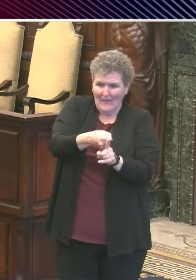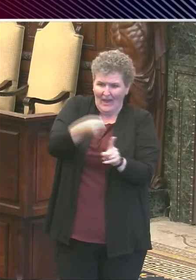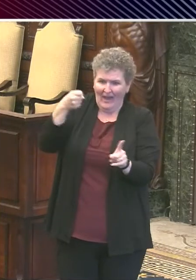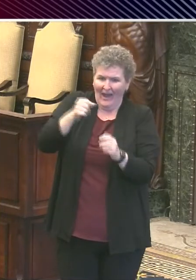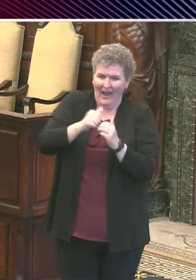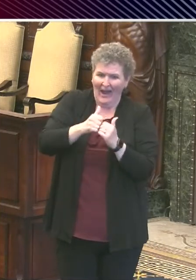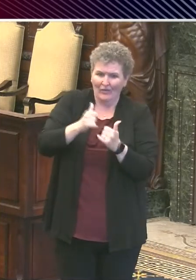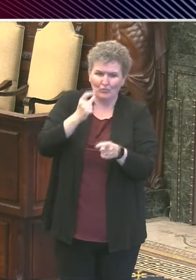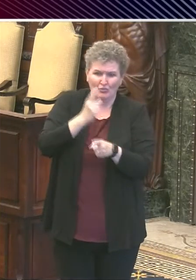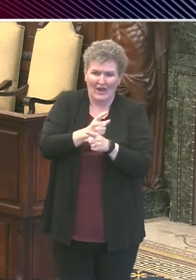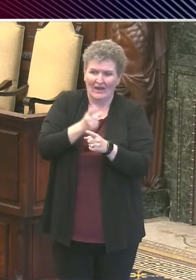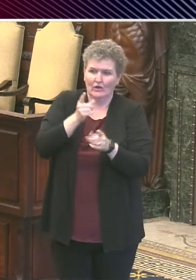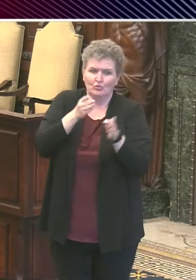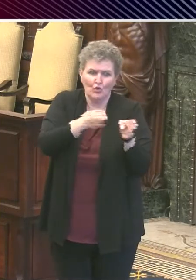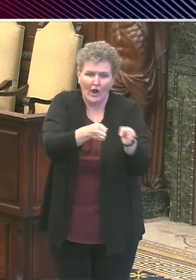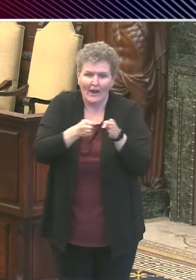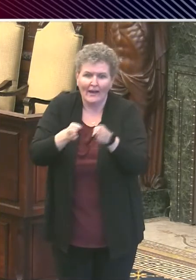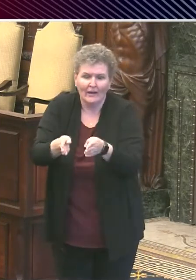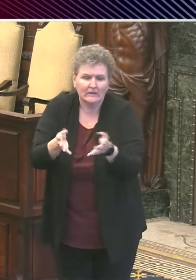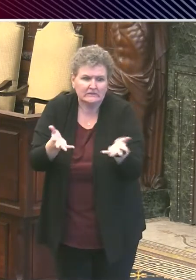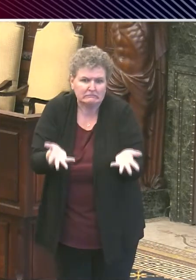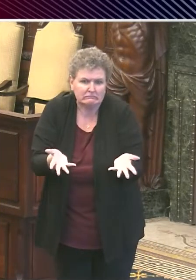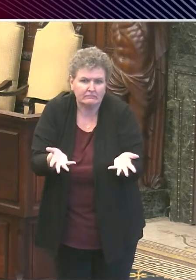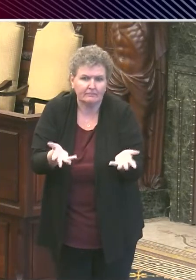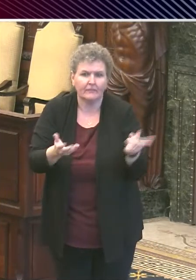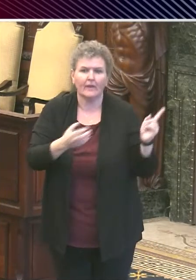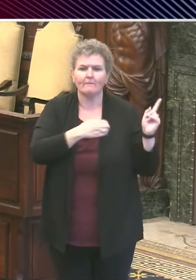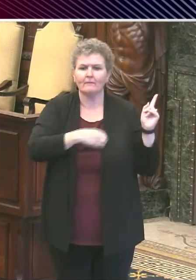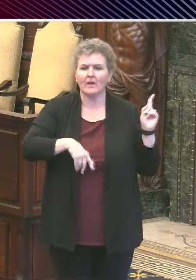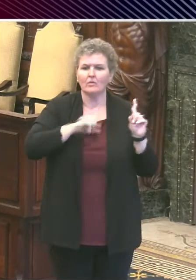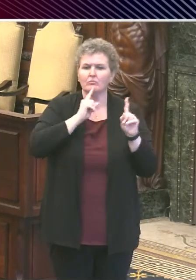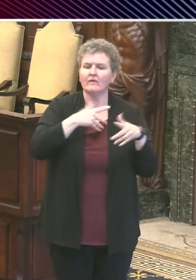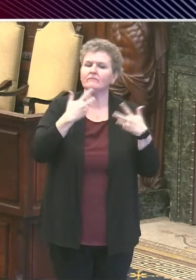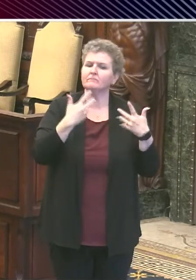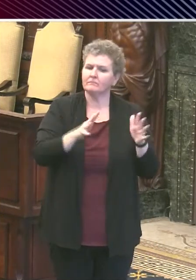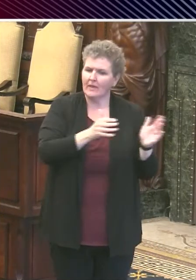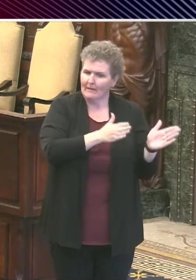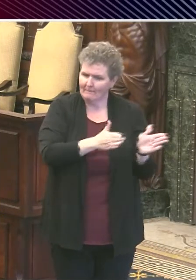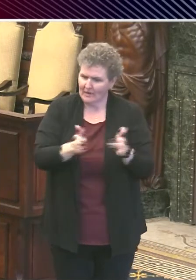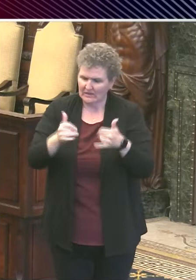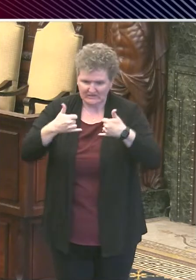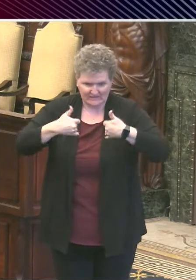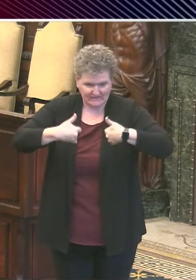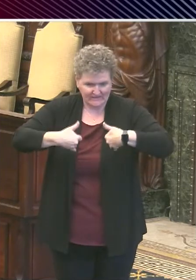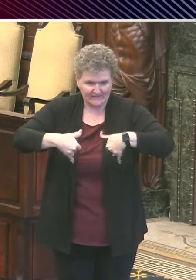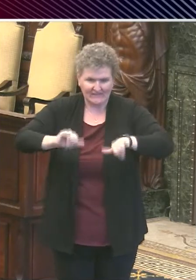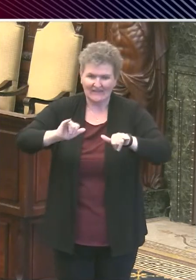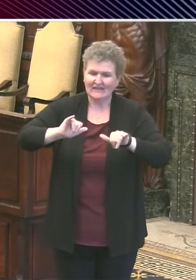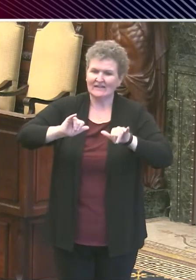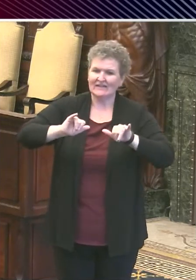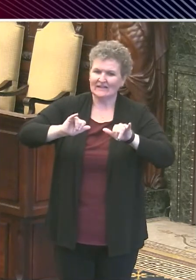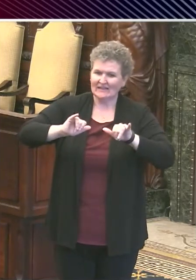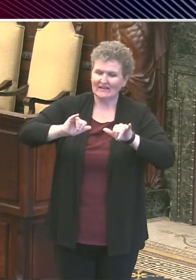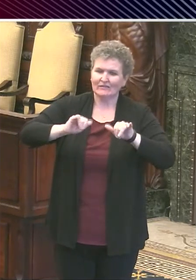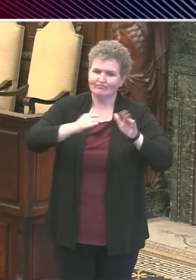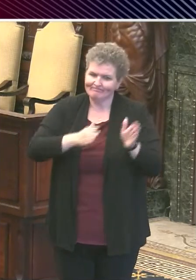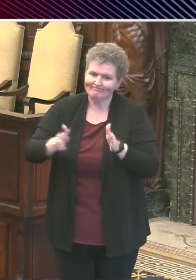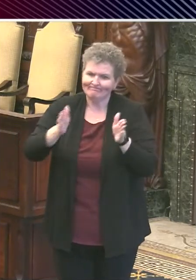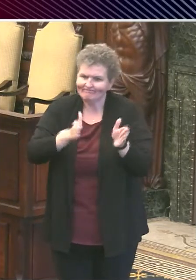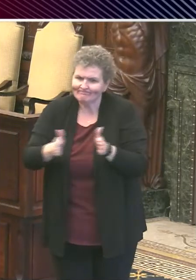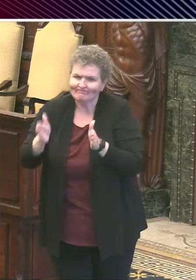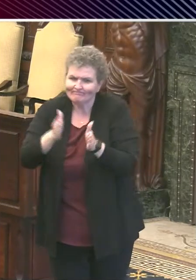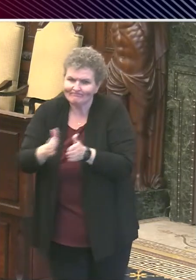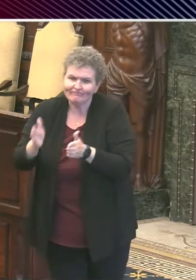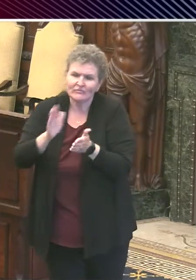that the crisis is controlled? Well, the planning is still going on. The school district is dealing with both the Board of Education and Dr. Height's